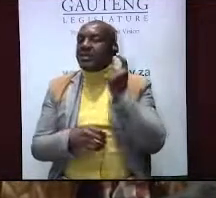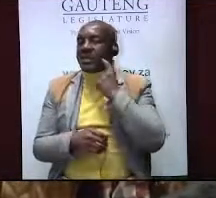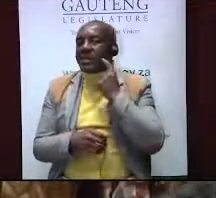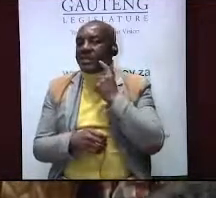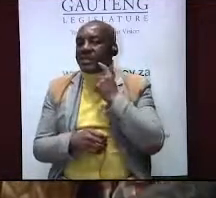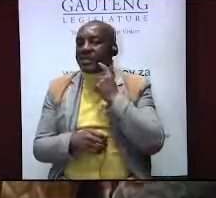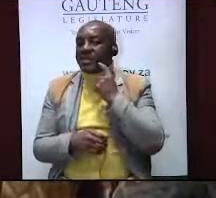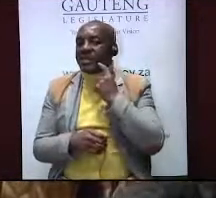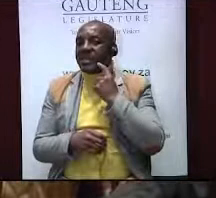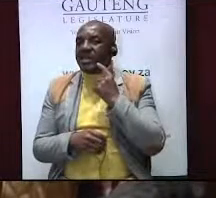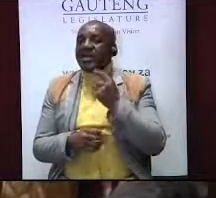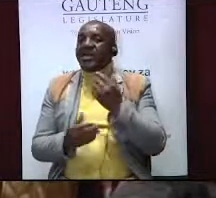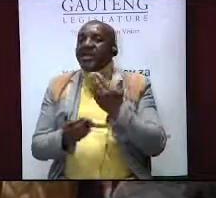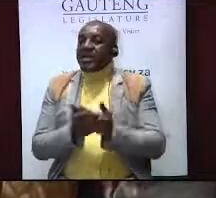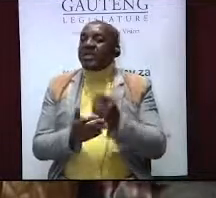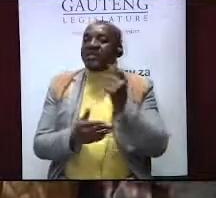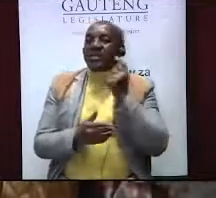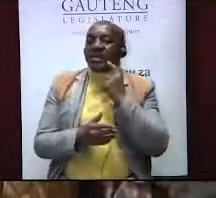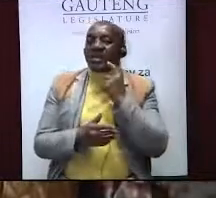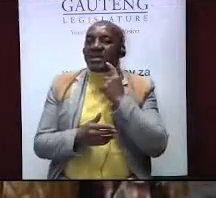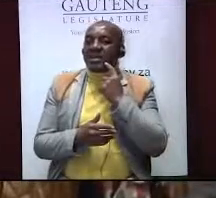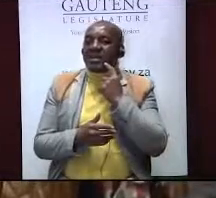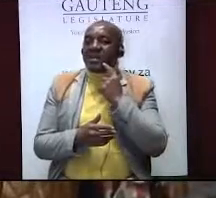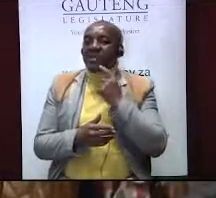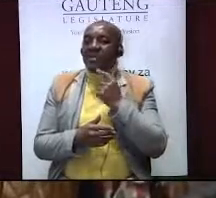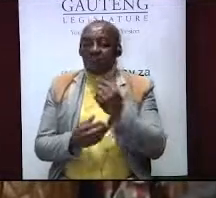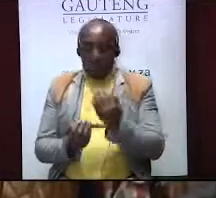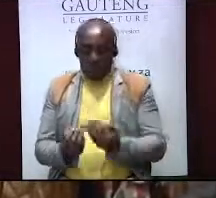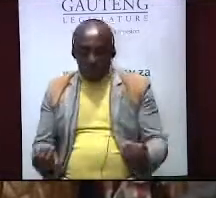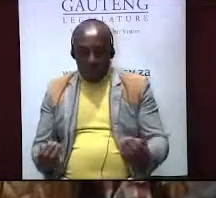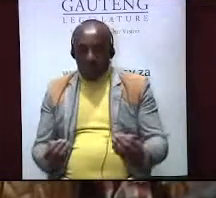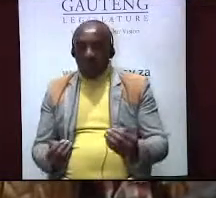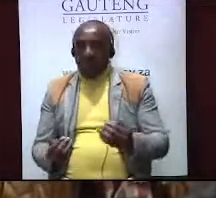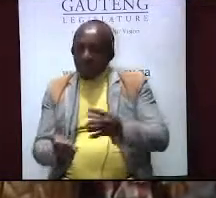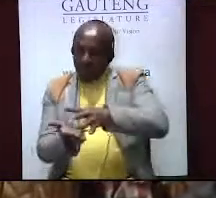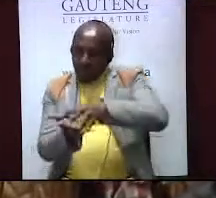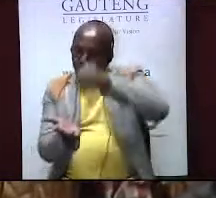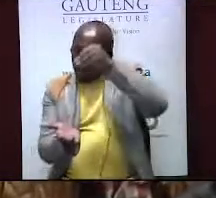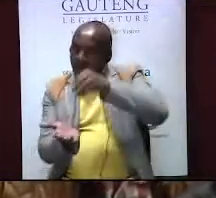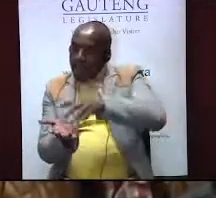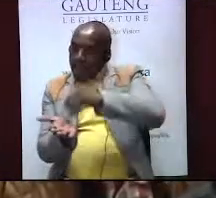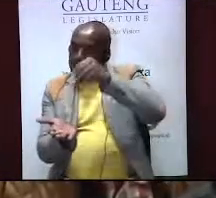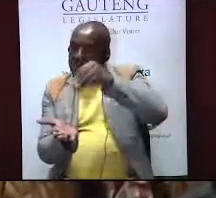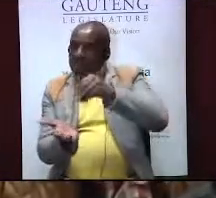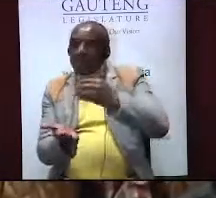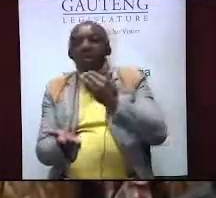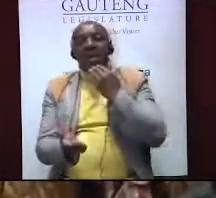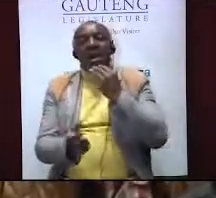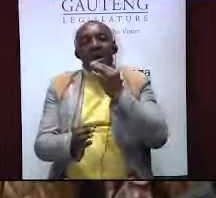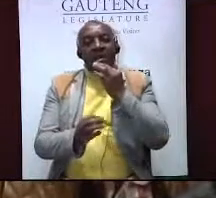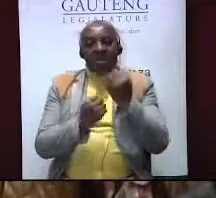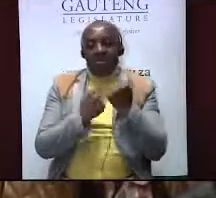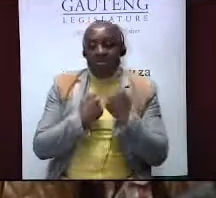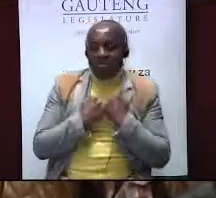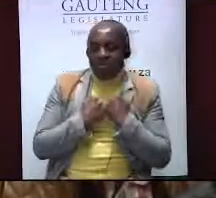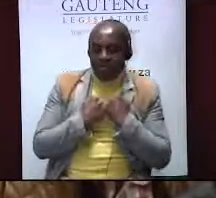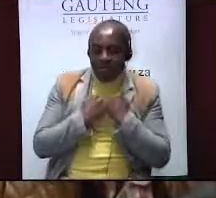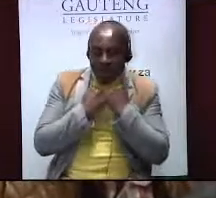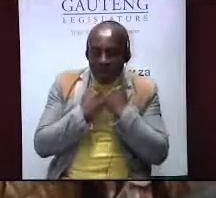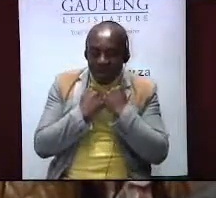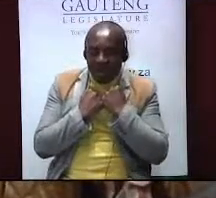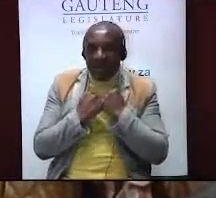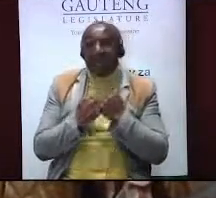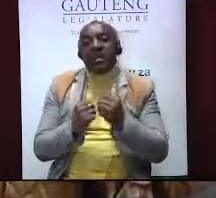yene go yetsa to the next person. So ba teachere le bone ba tla thusana le rona to identify such children. And